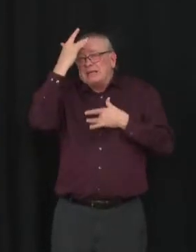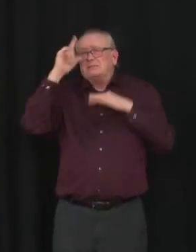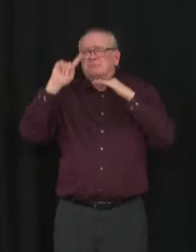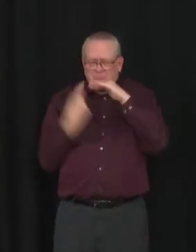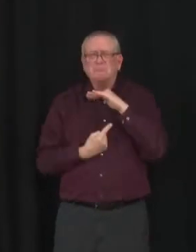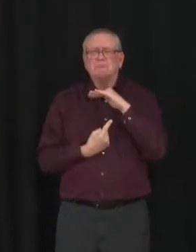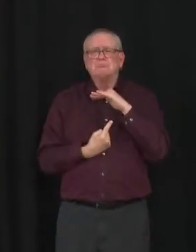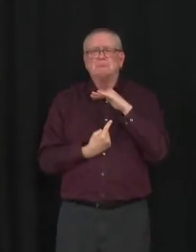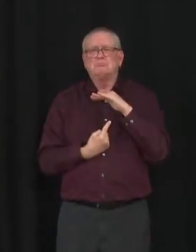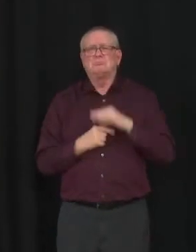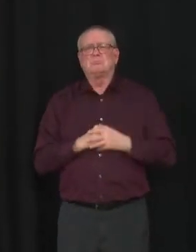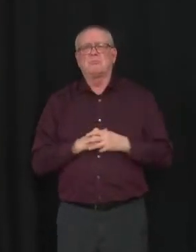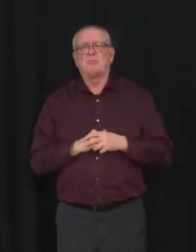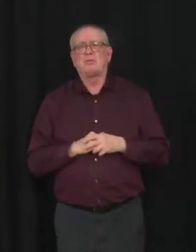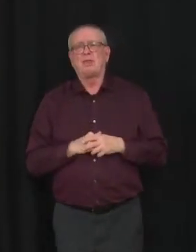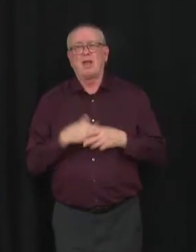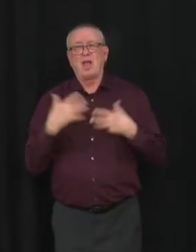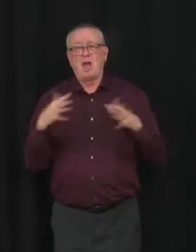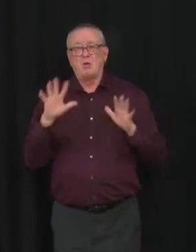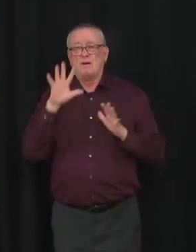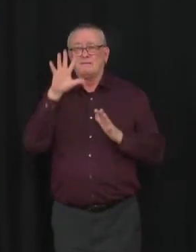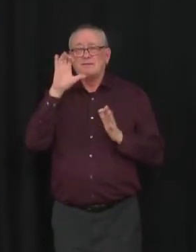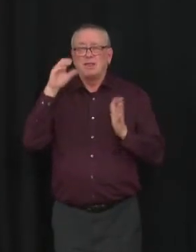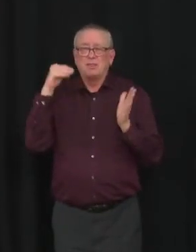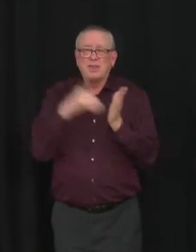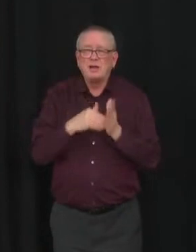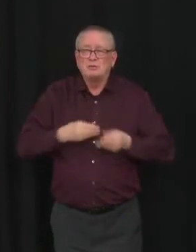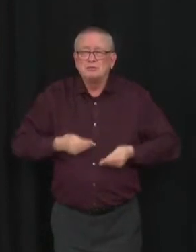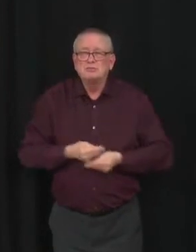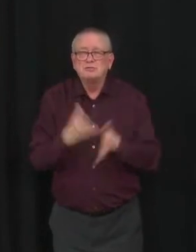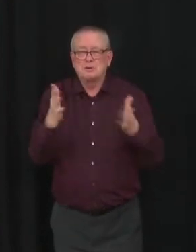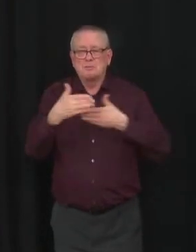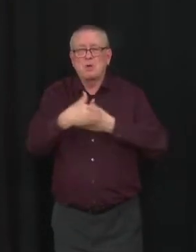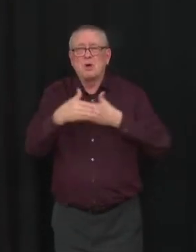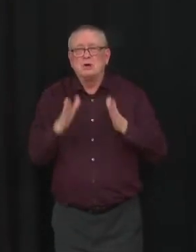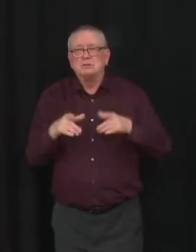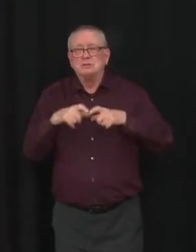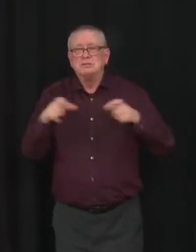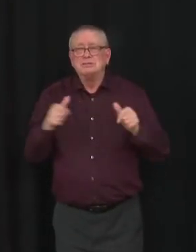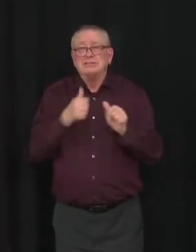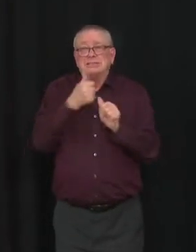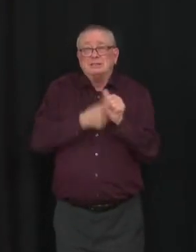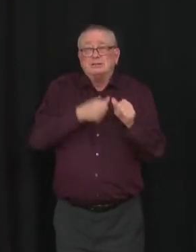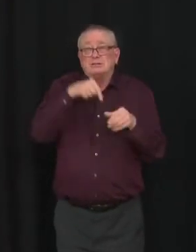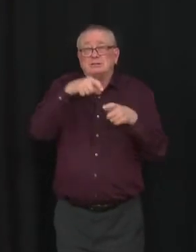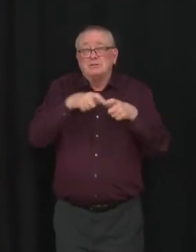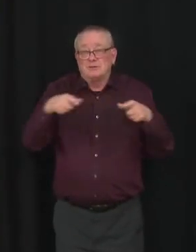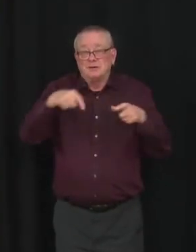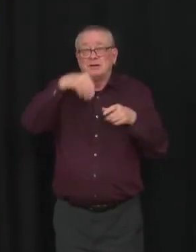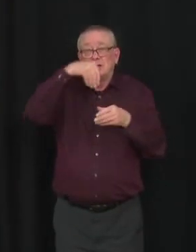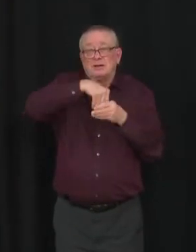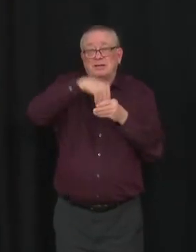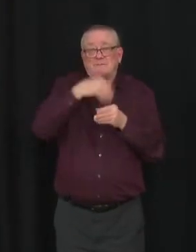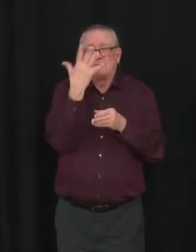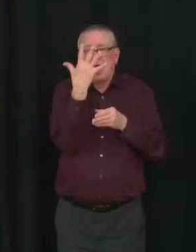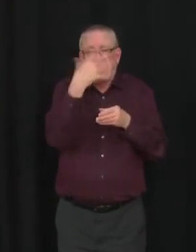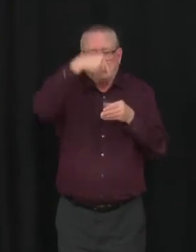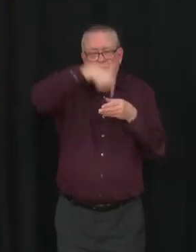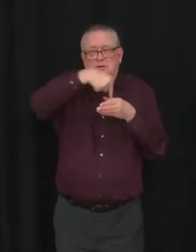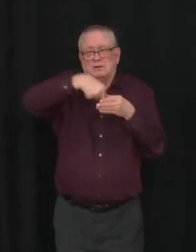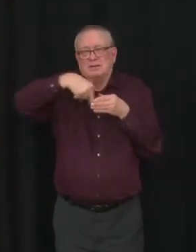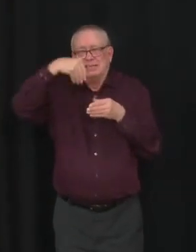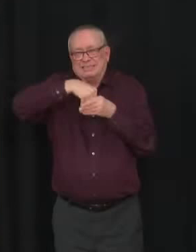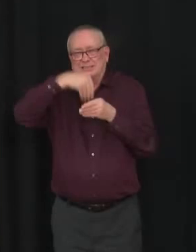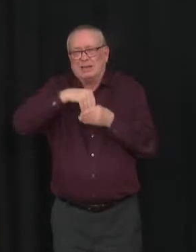kits available, each containing 5 tests, to Albertans over 700 pharmacies and AHS centres